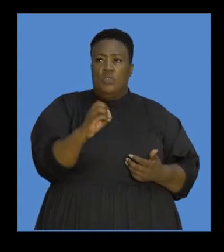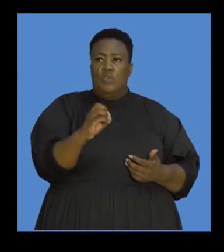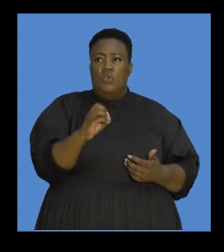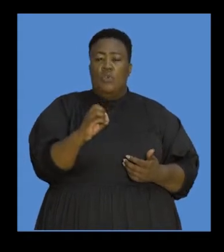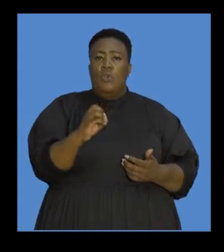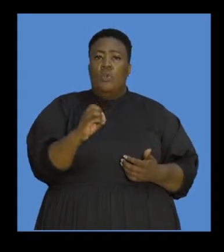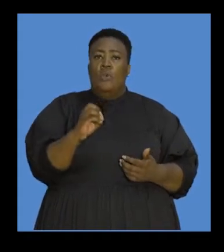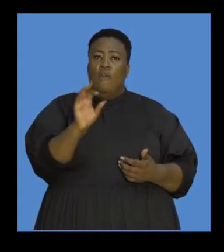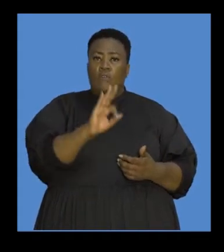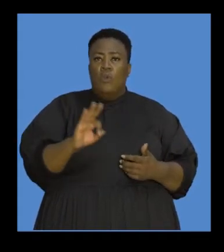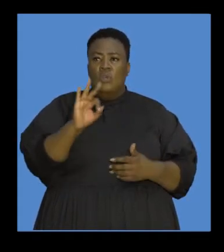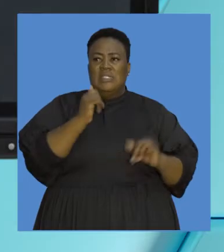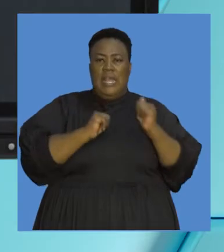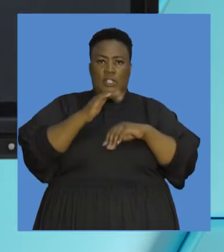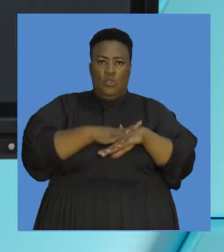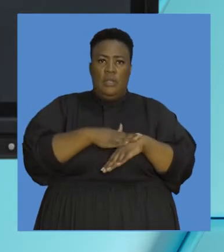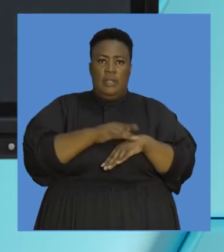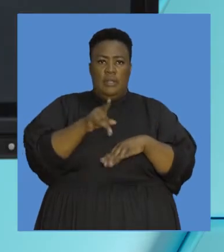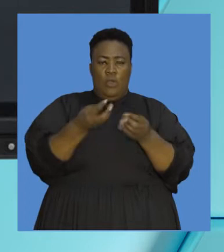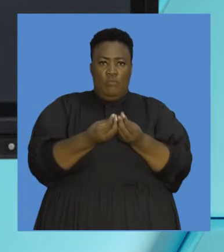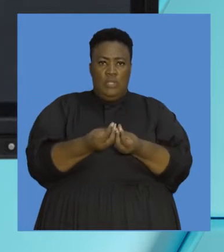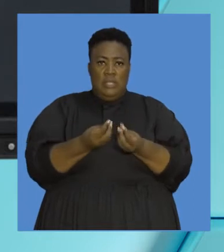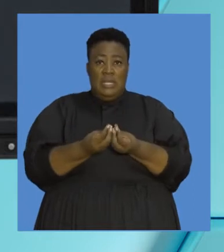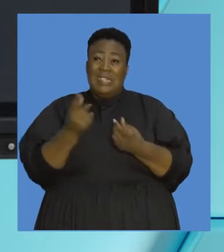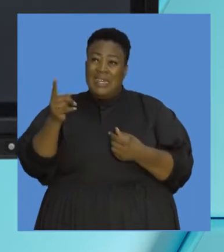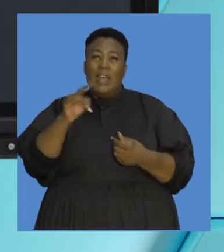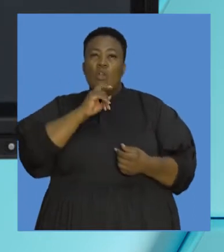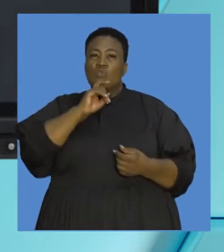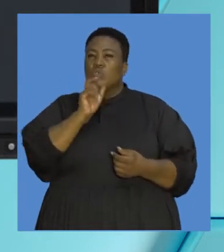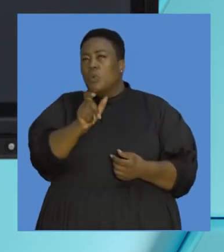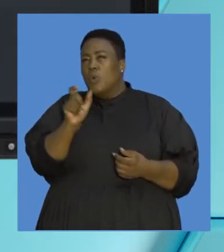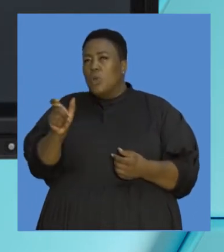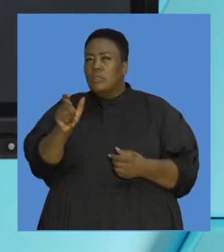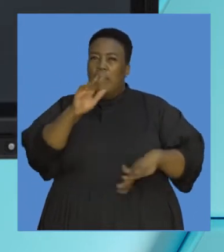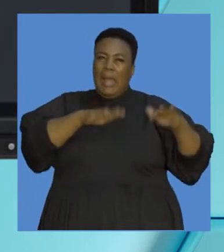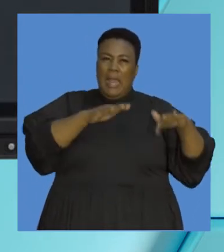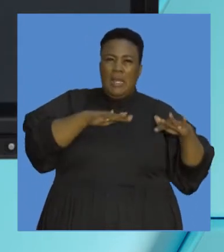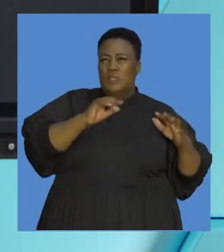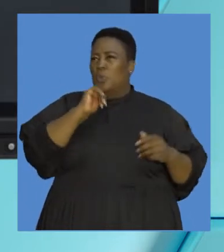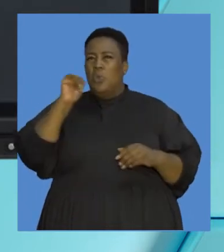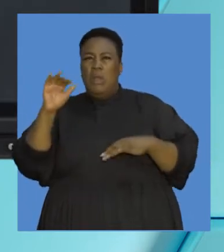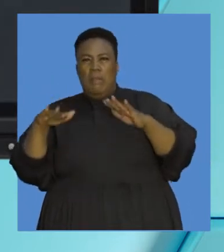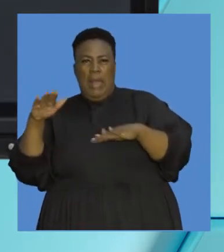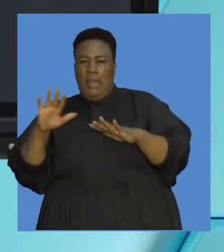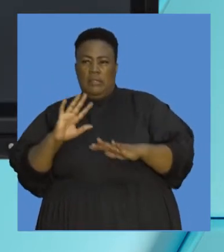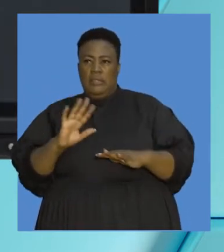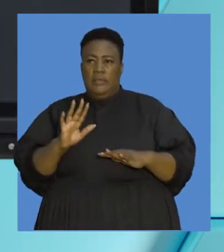it. Here, I'm not using the words balanced or unbalanced, okay? They don't like those.